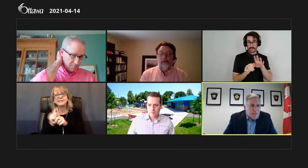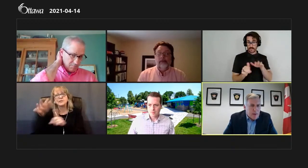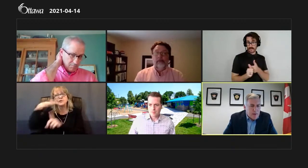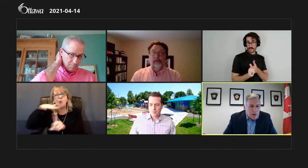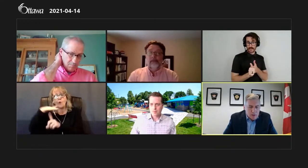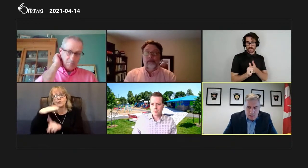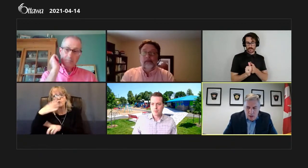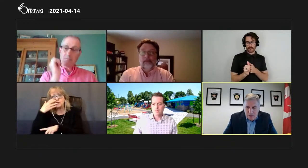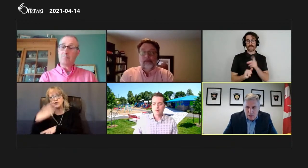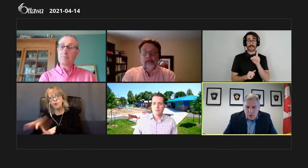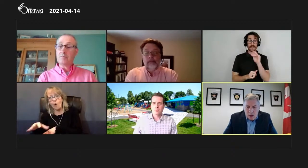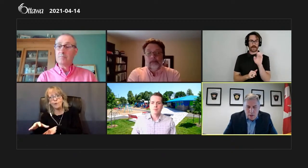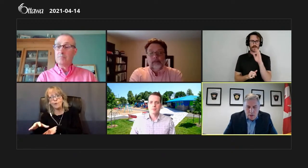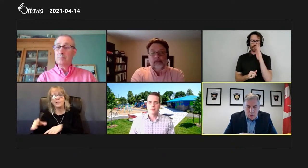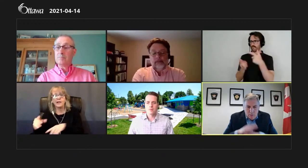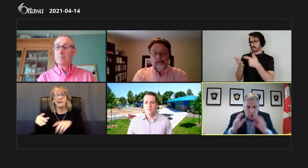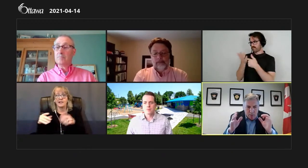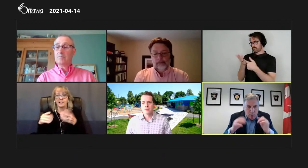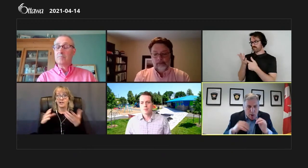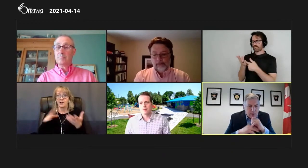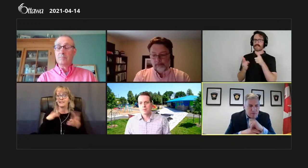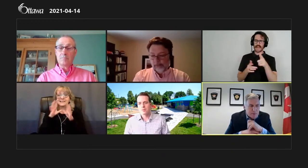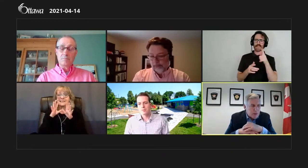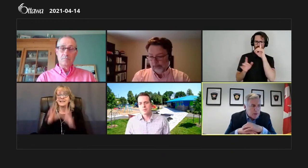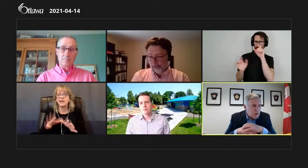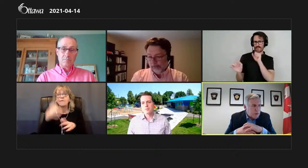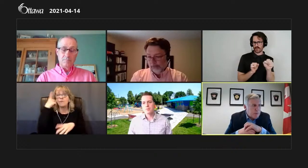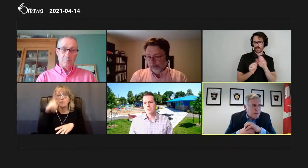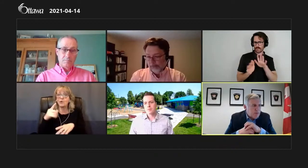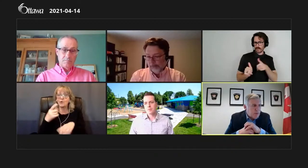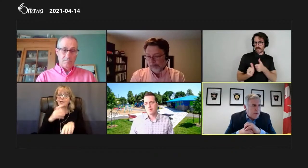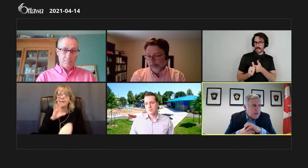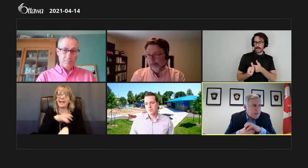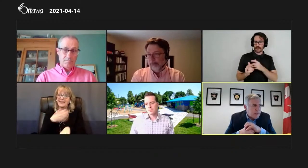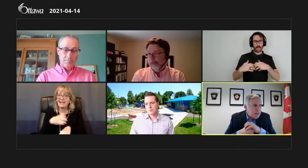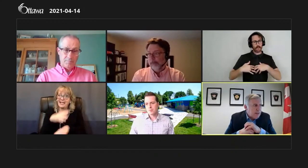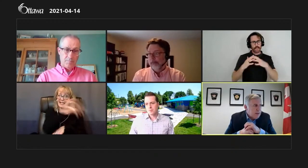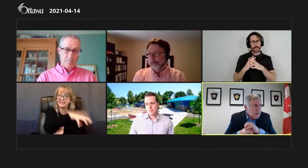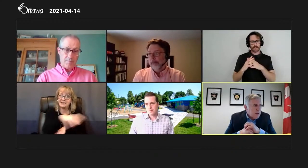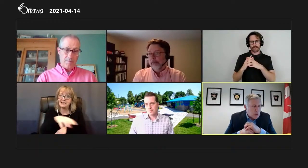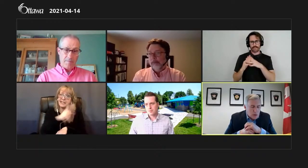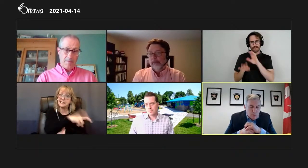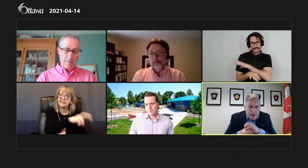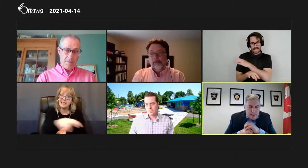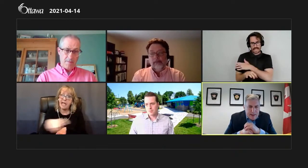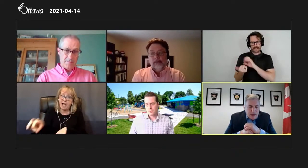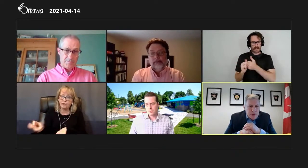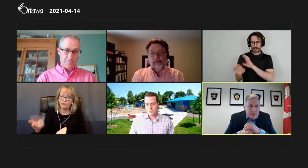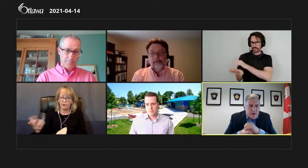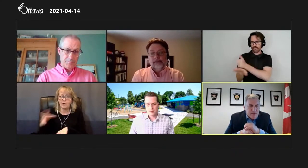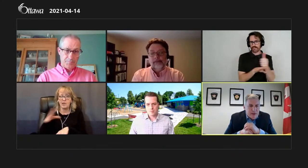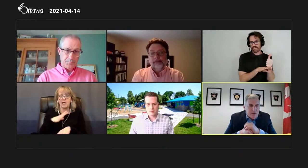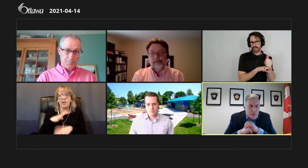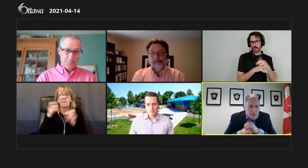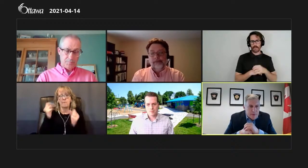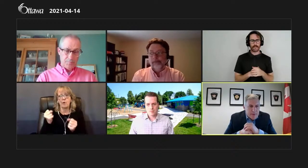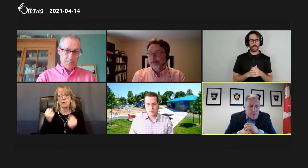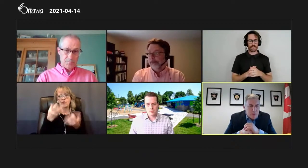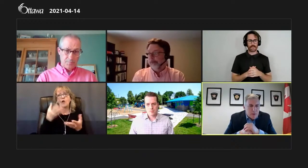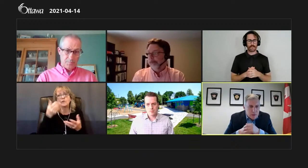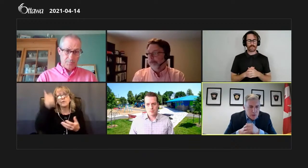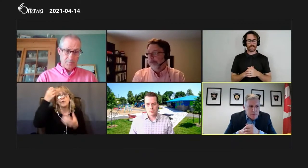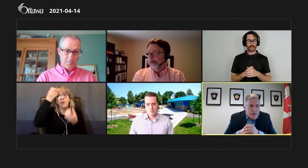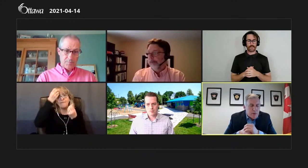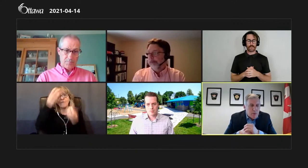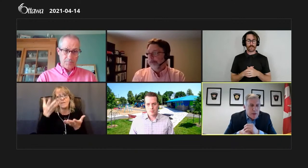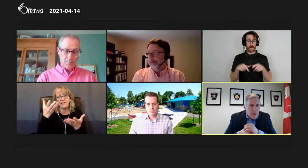then maybe Dr. Malotny can talk, you know, more broadly from a clinical perspective how he sees that. So as we identified the 21 neighborhoods,